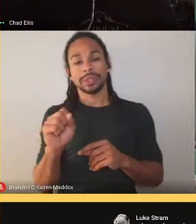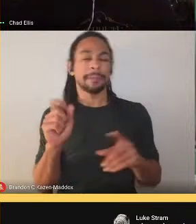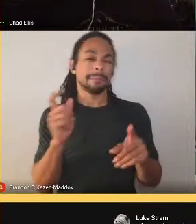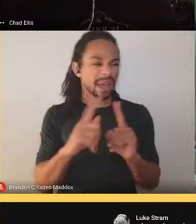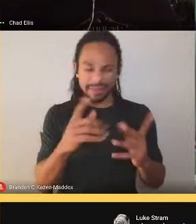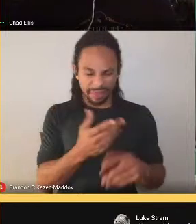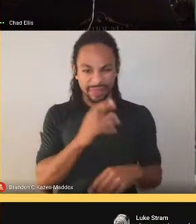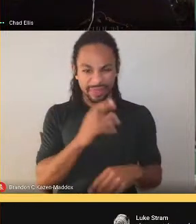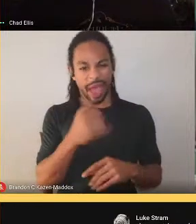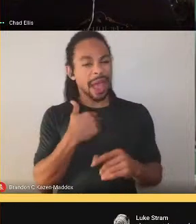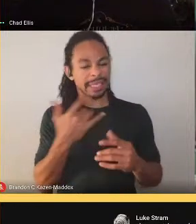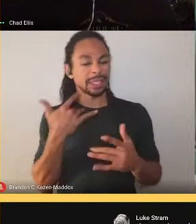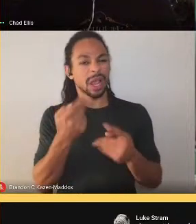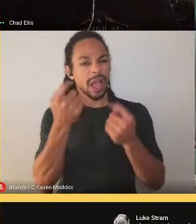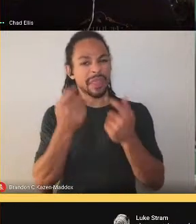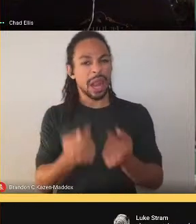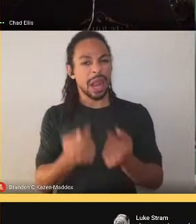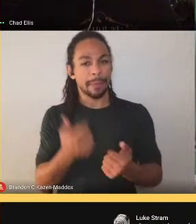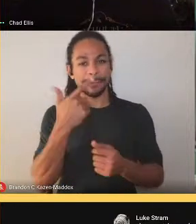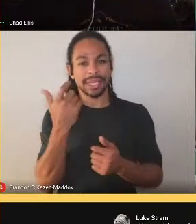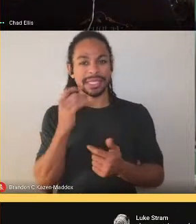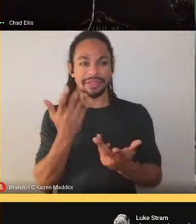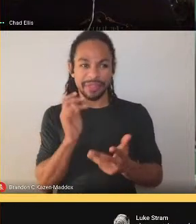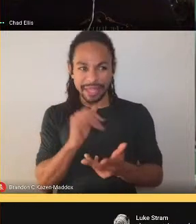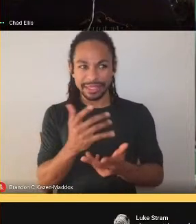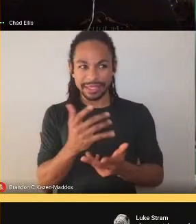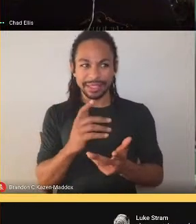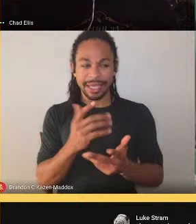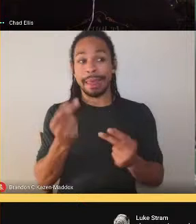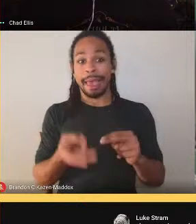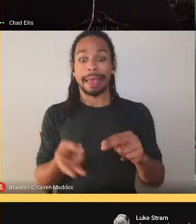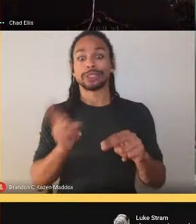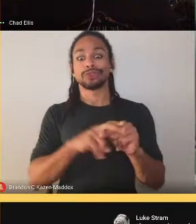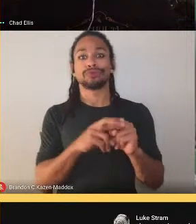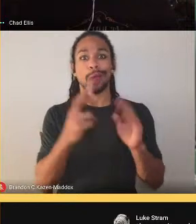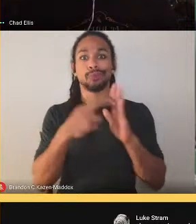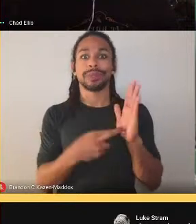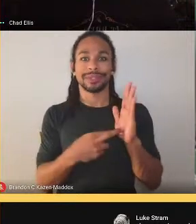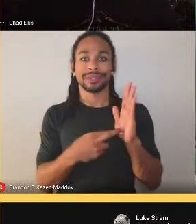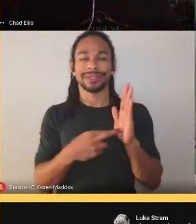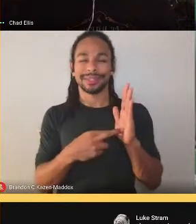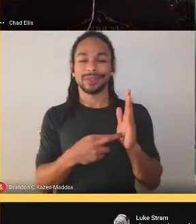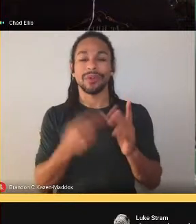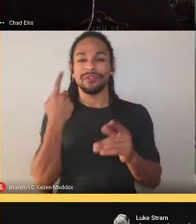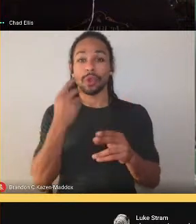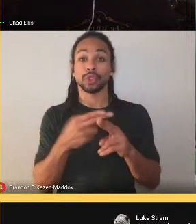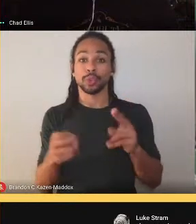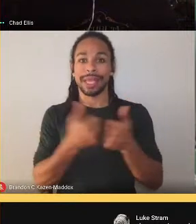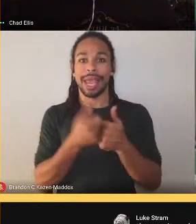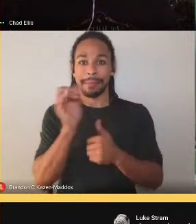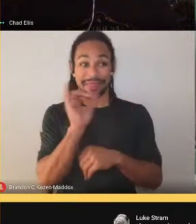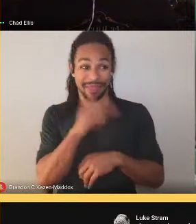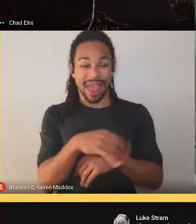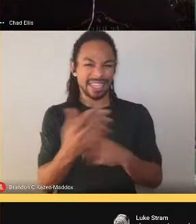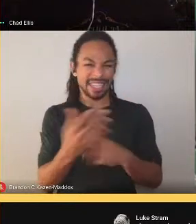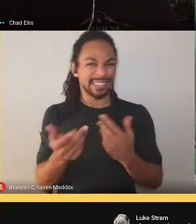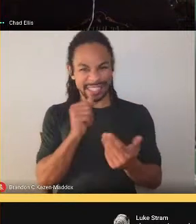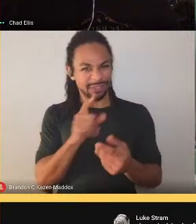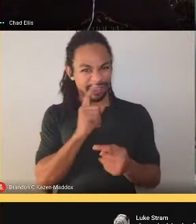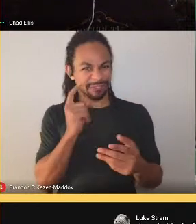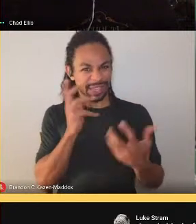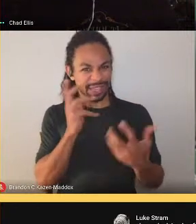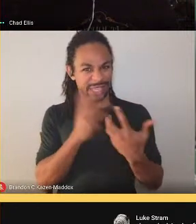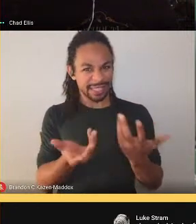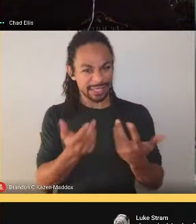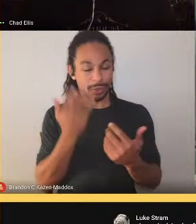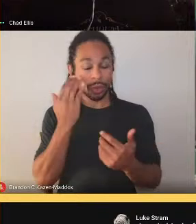purposes of a shorter game like that, it doesn't suit it. Mm-hmm. But in general, I think one